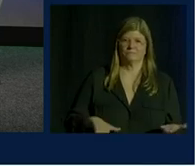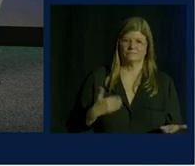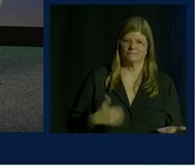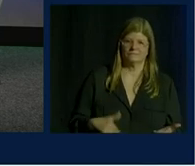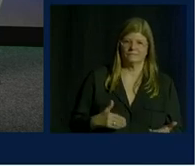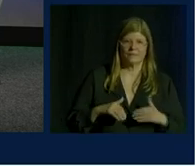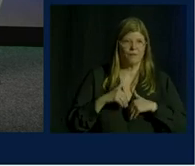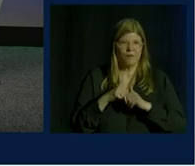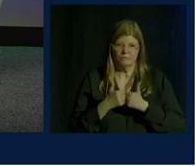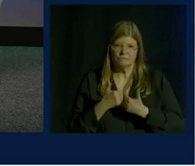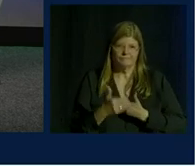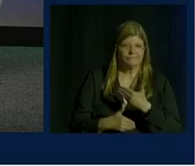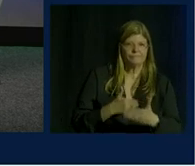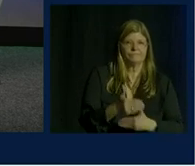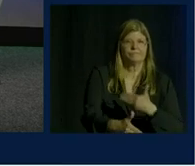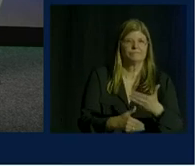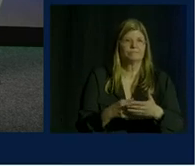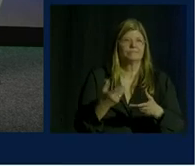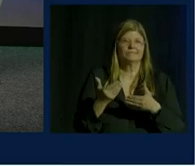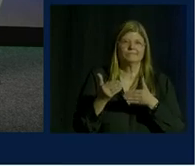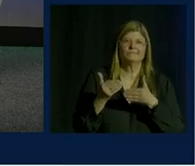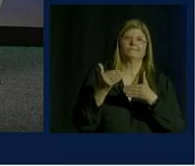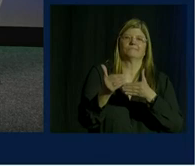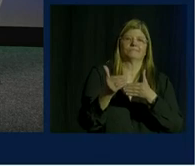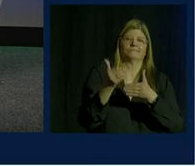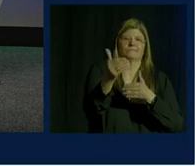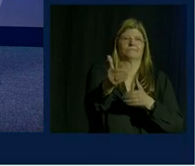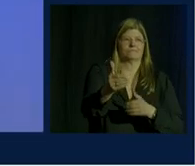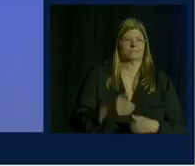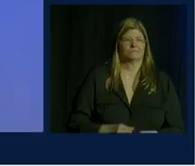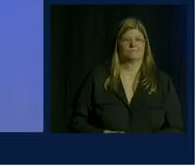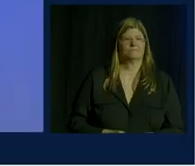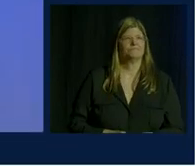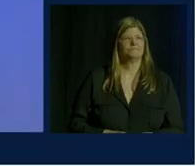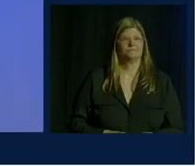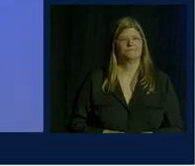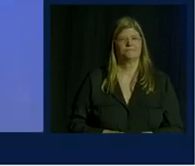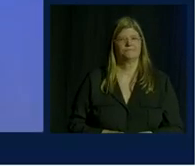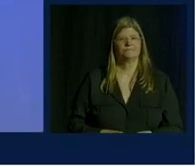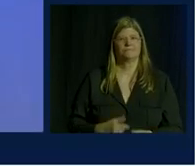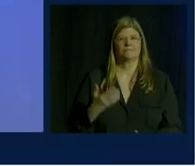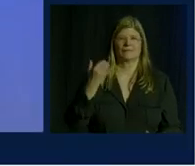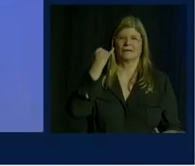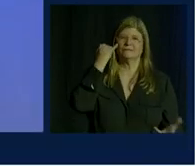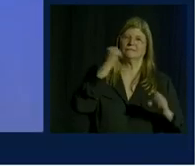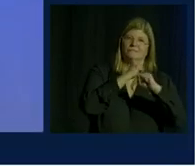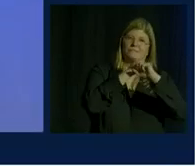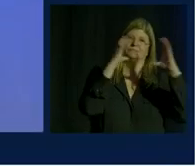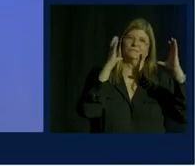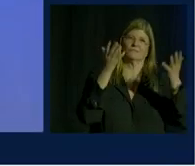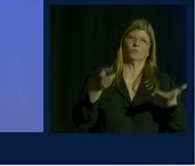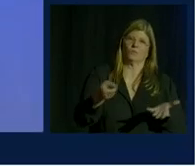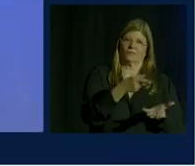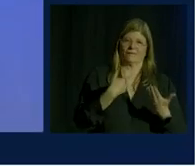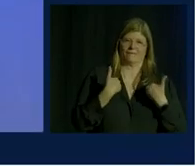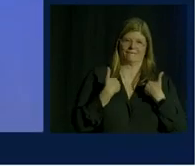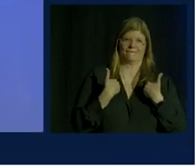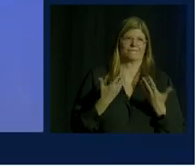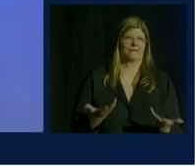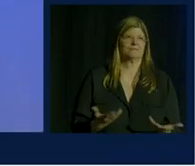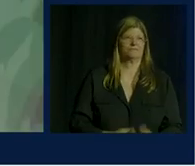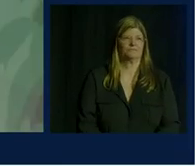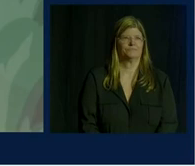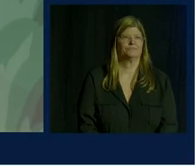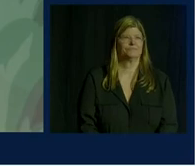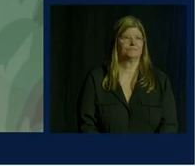phase of this idea, this concept that you guys, this business? I'll tell you, for